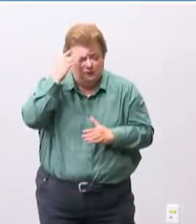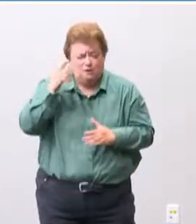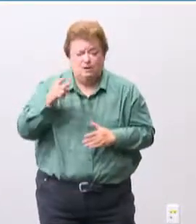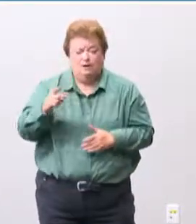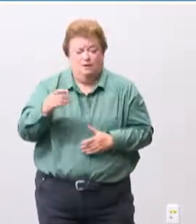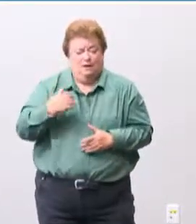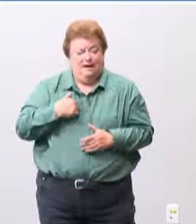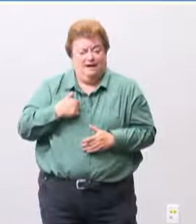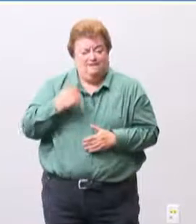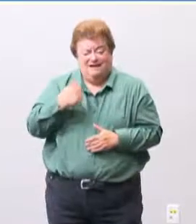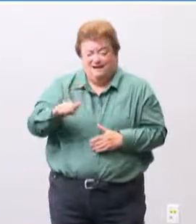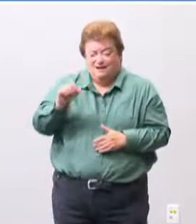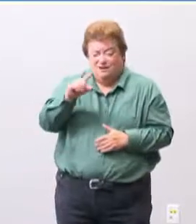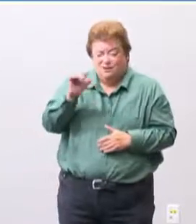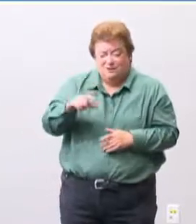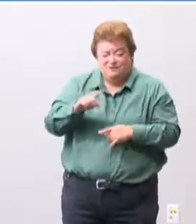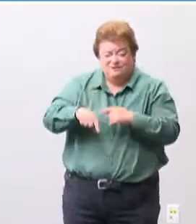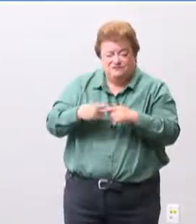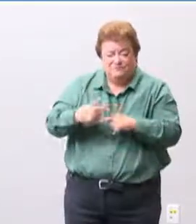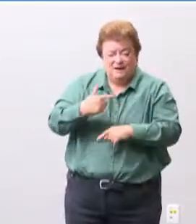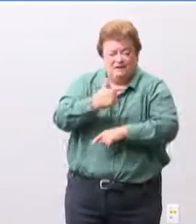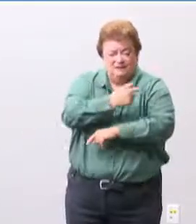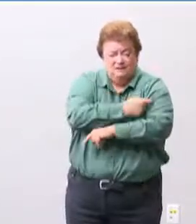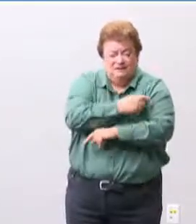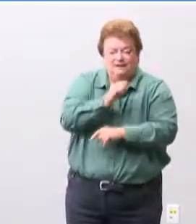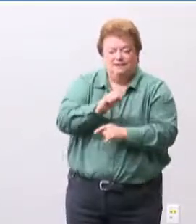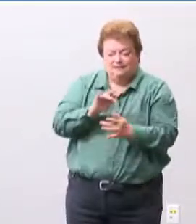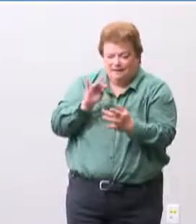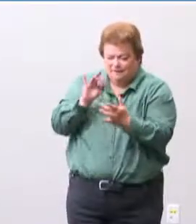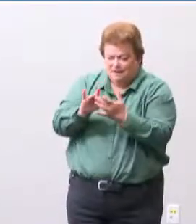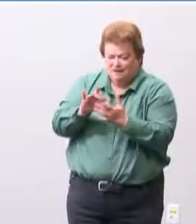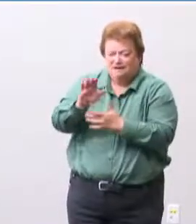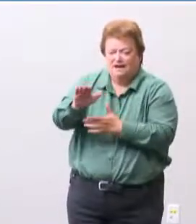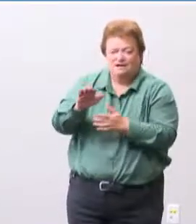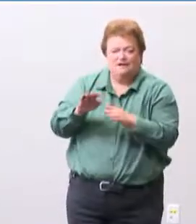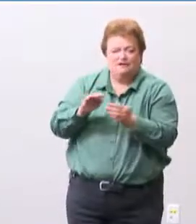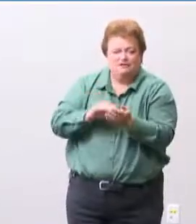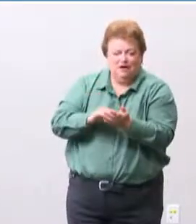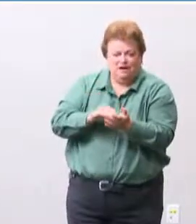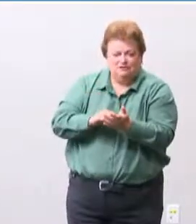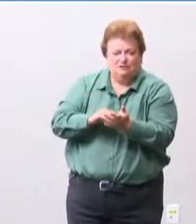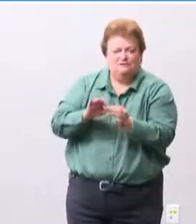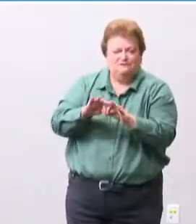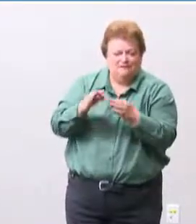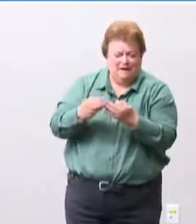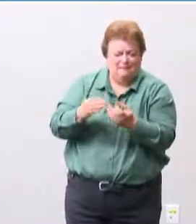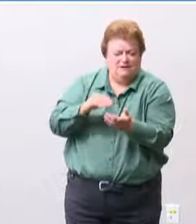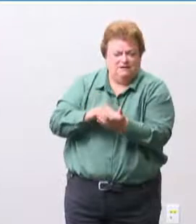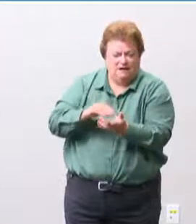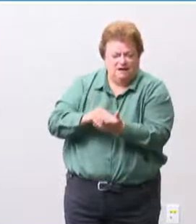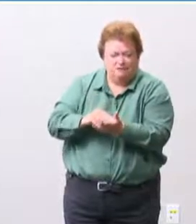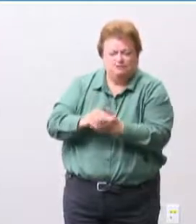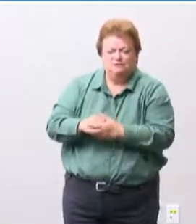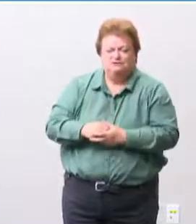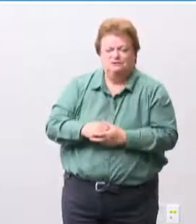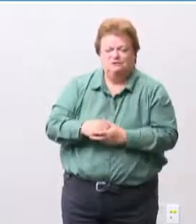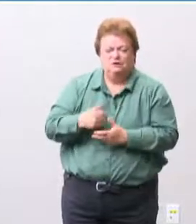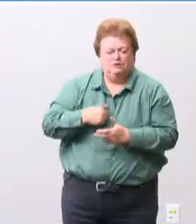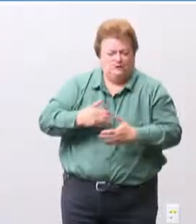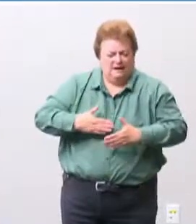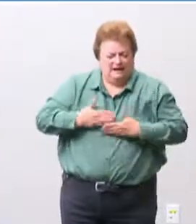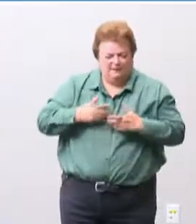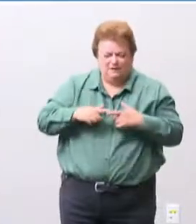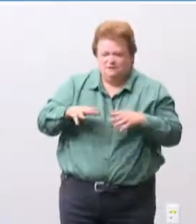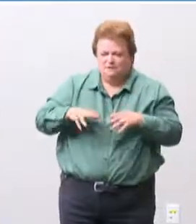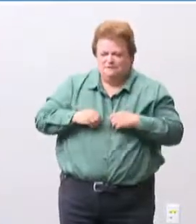about COVID-19 vaccination, they can reach out to their pediatrician, to their family medicine doctor. We're happy to take those